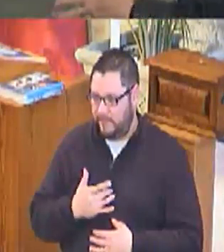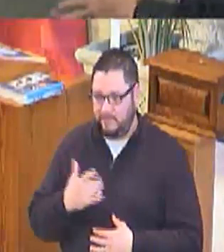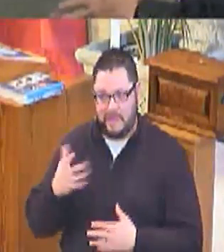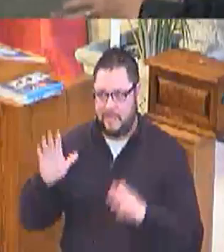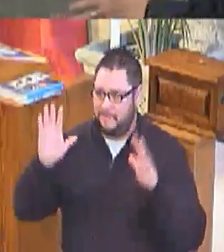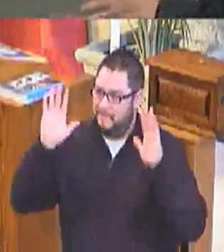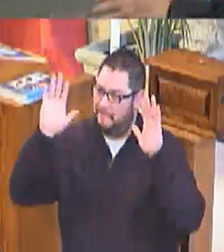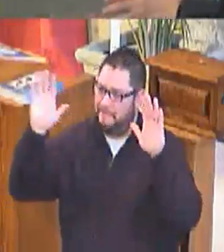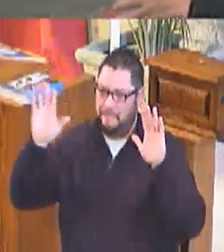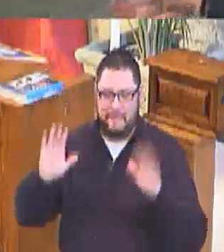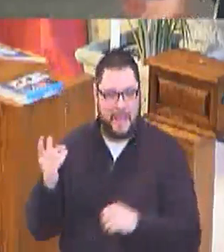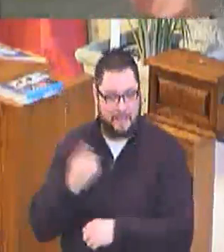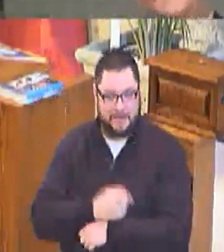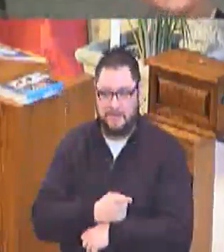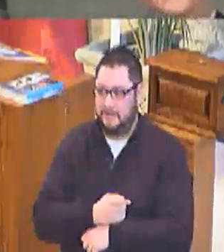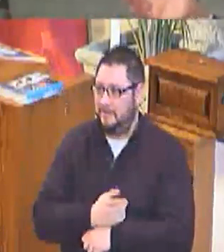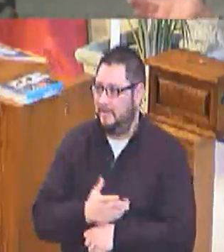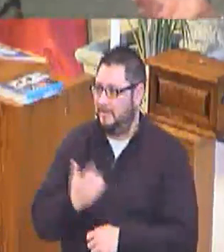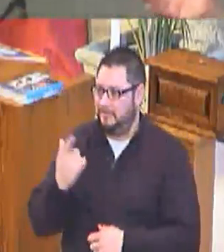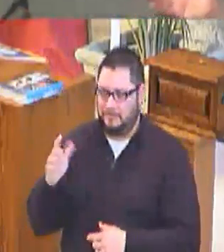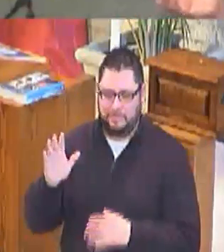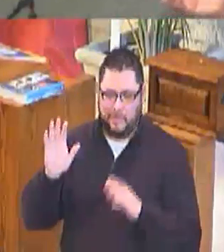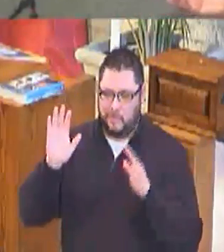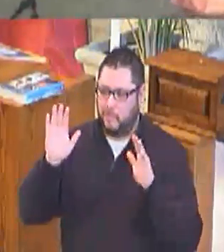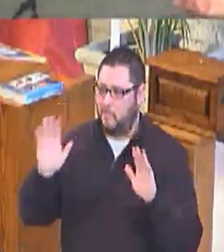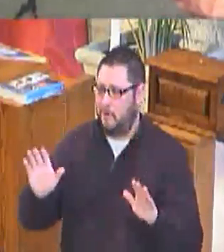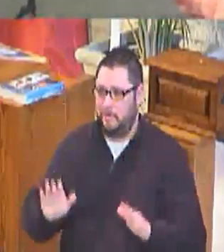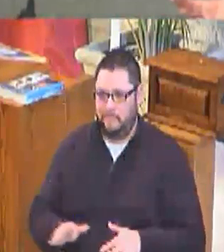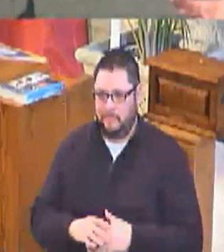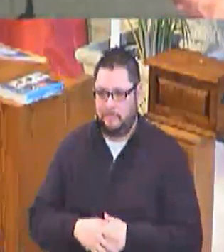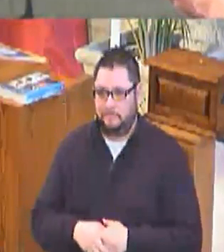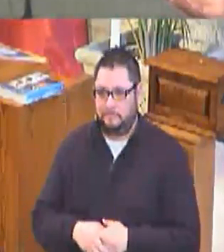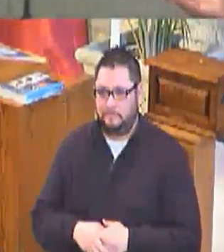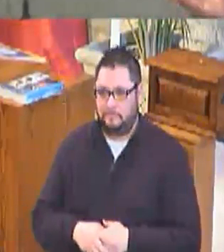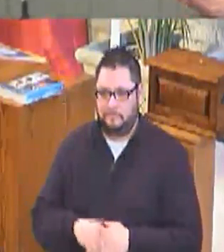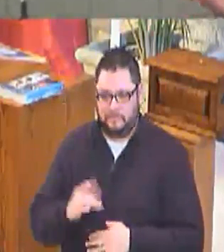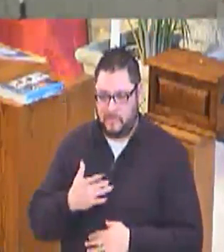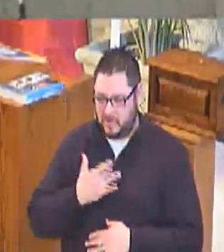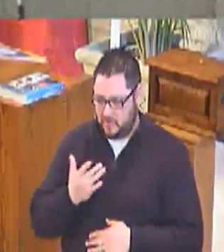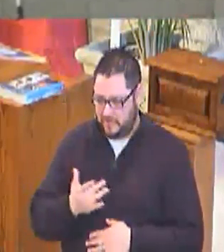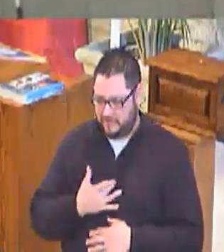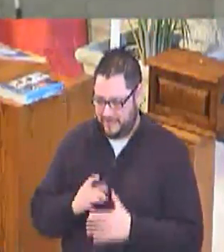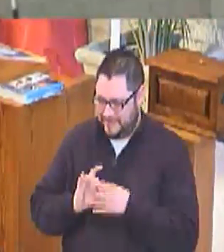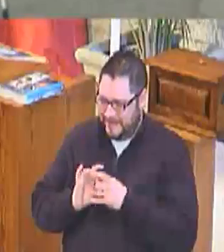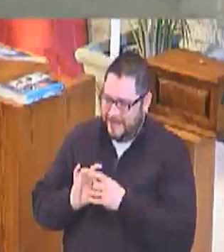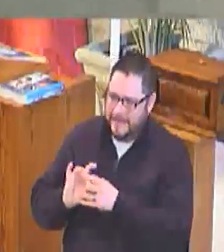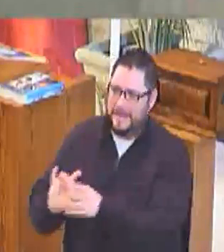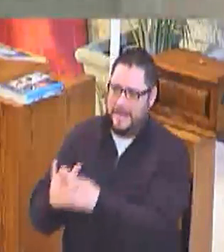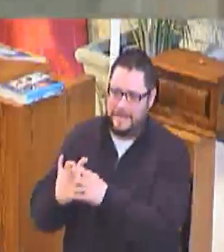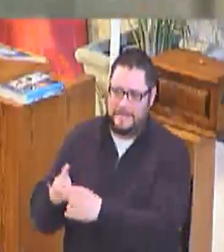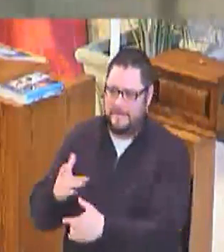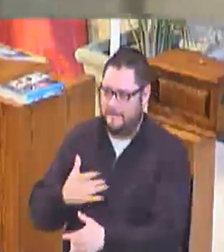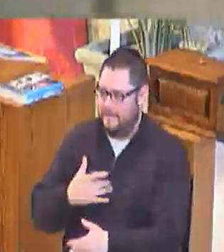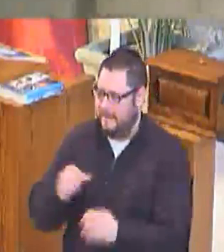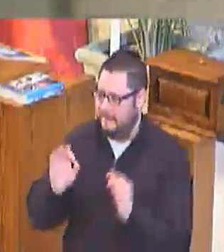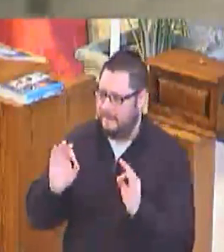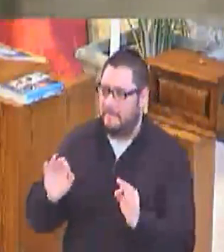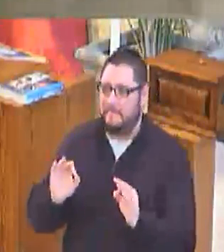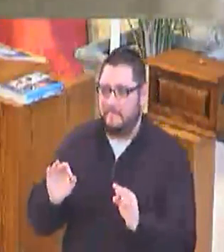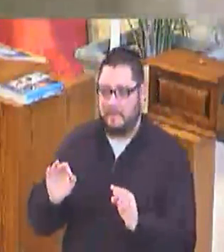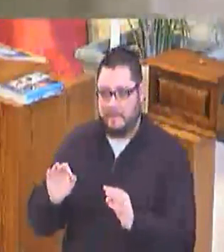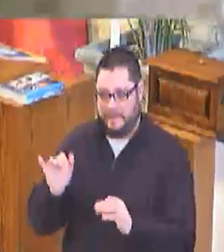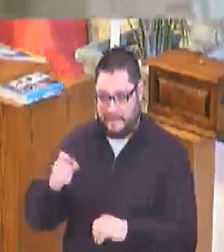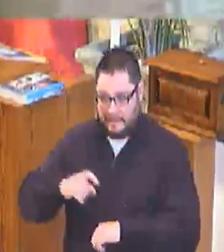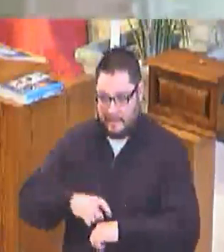day, a day that's just wonderful for you, you're feeling connected, you're feeling fantastic, then sit